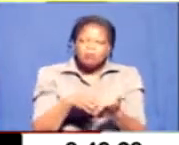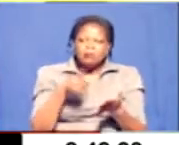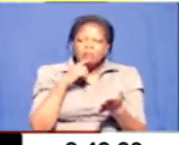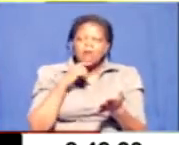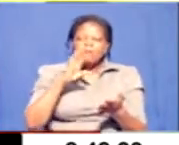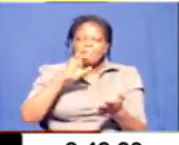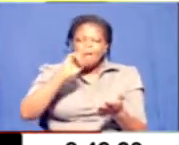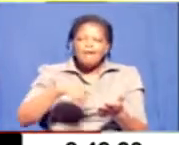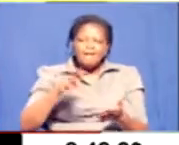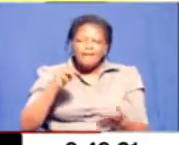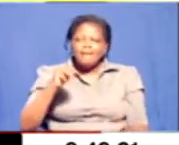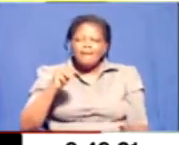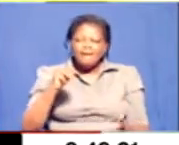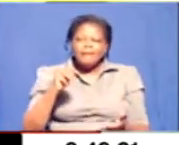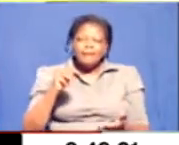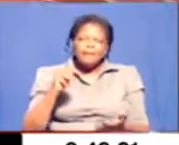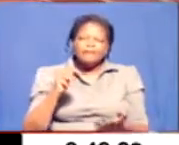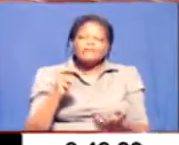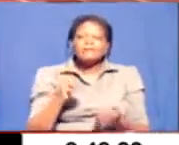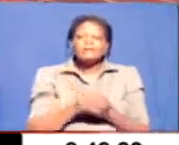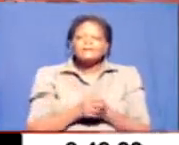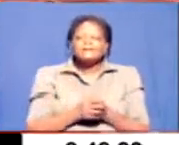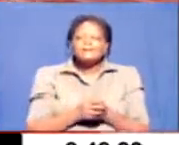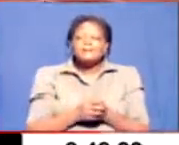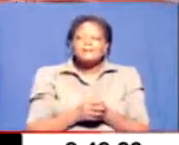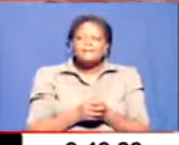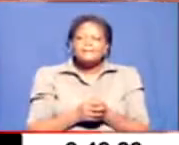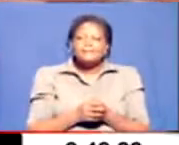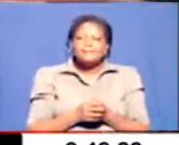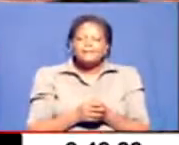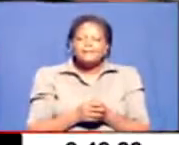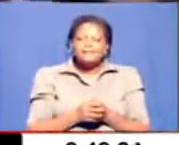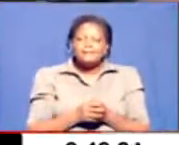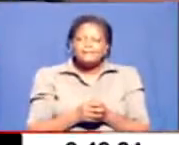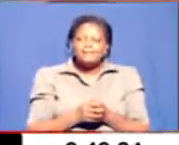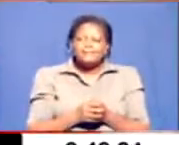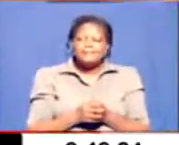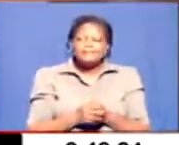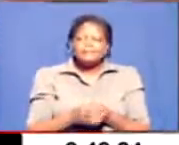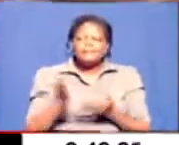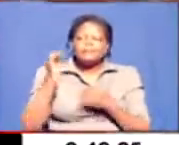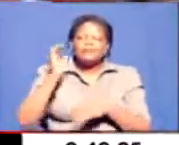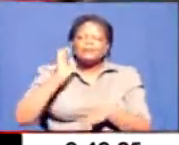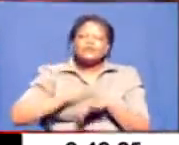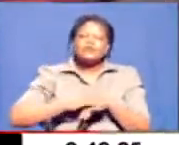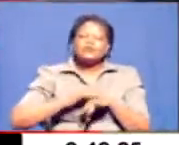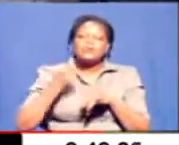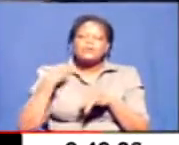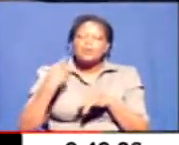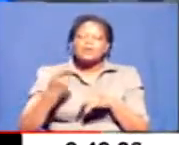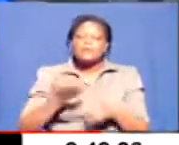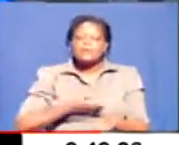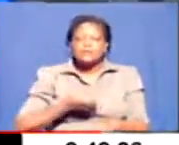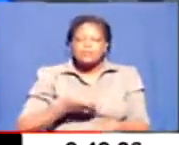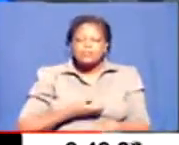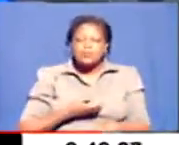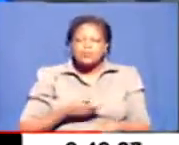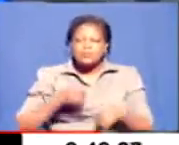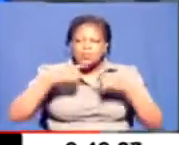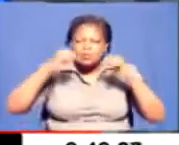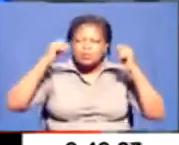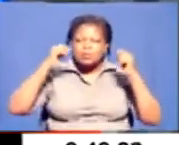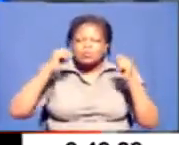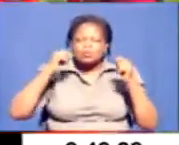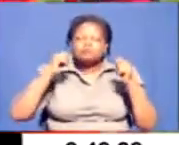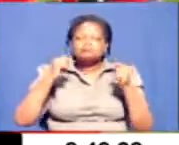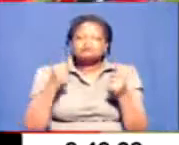meters T11 finals. Kenya's hopes of scooping its first medals at this year's Paralympic Games here in Tokyo, Japan, were put on hold